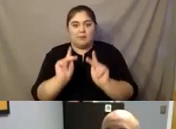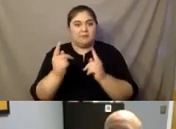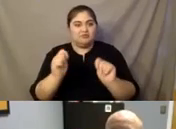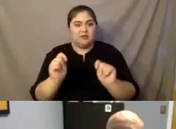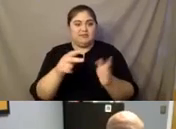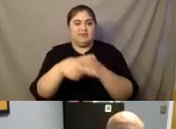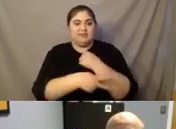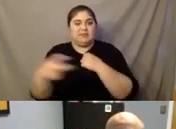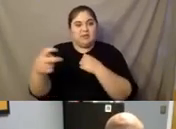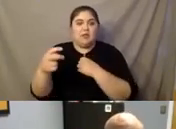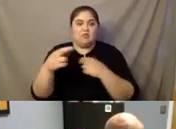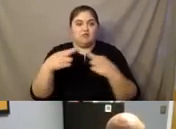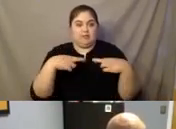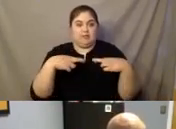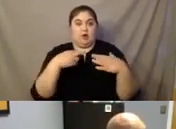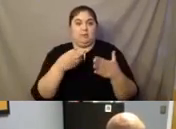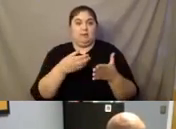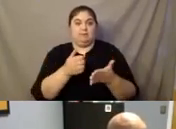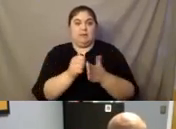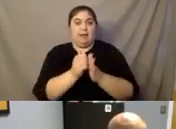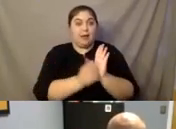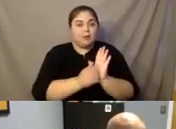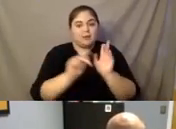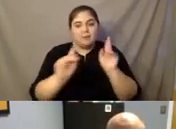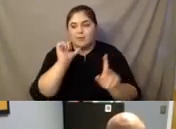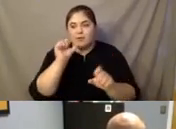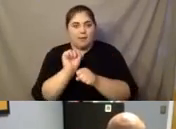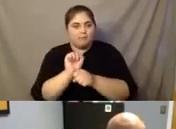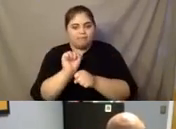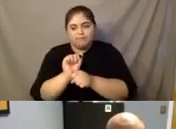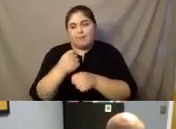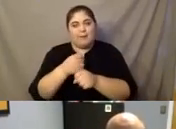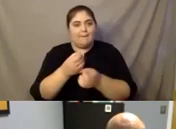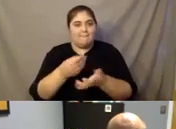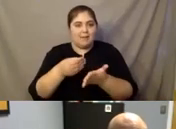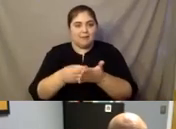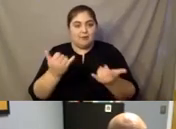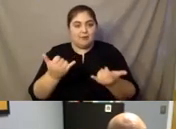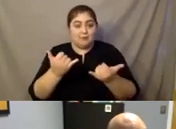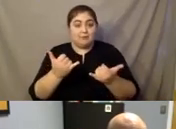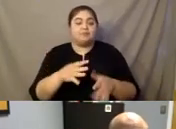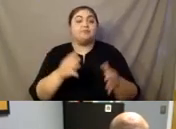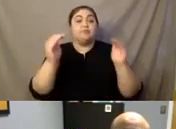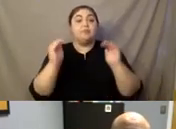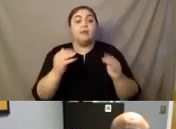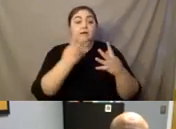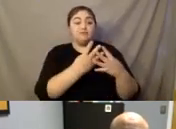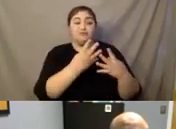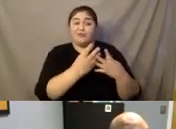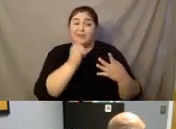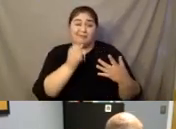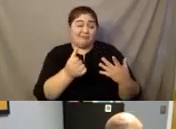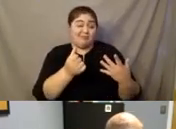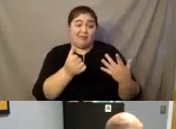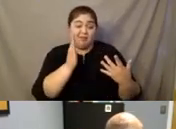that's just not a factor. And obviously people aren't making money in the way that they were. Jail is less likely. Both, I think our